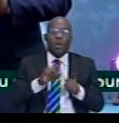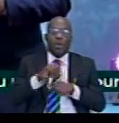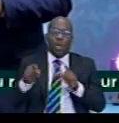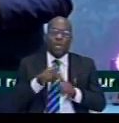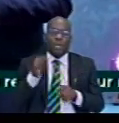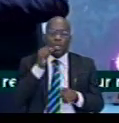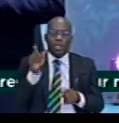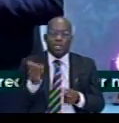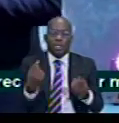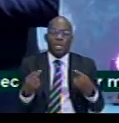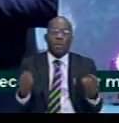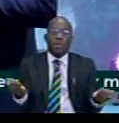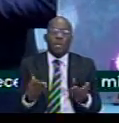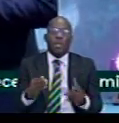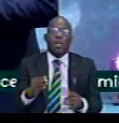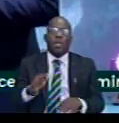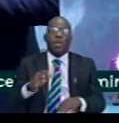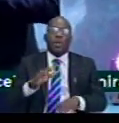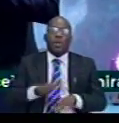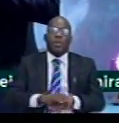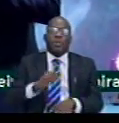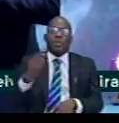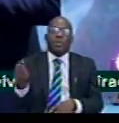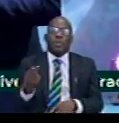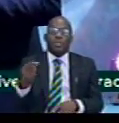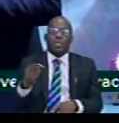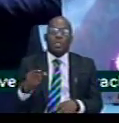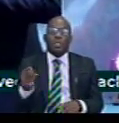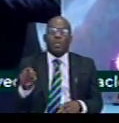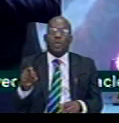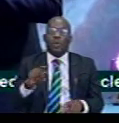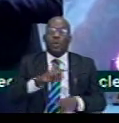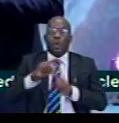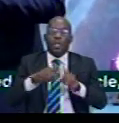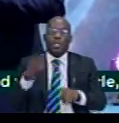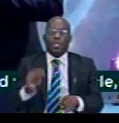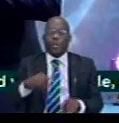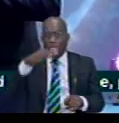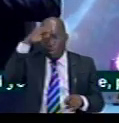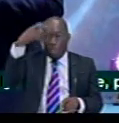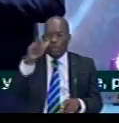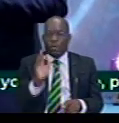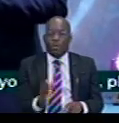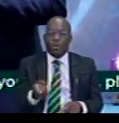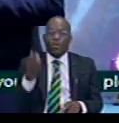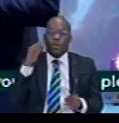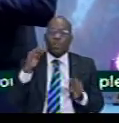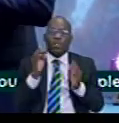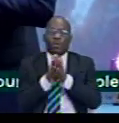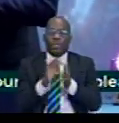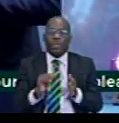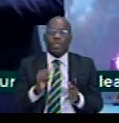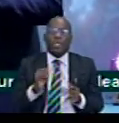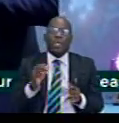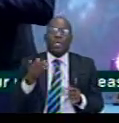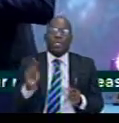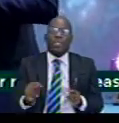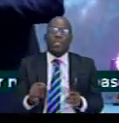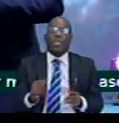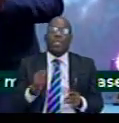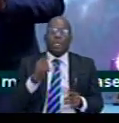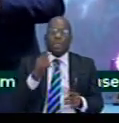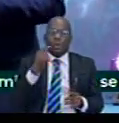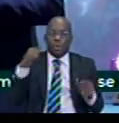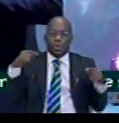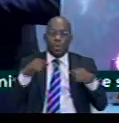day of the crusade, when the man of God was praying, the Lord touched her. And no more discharge from the nose, headache